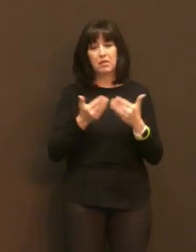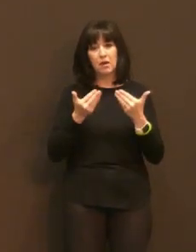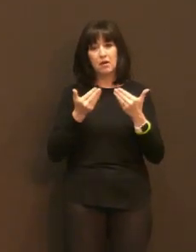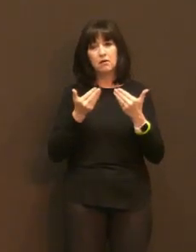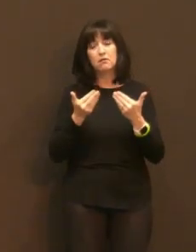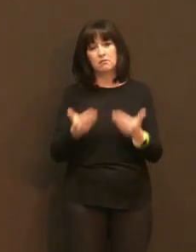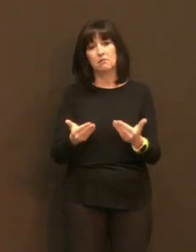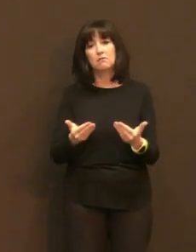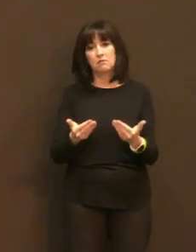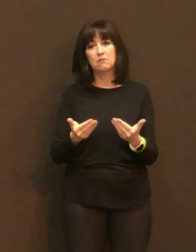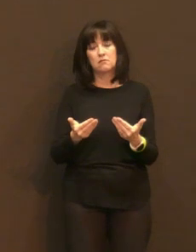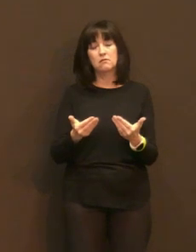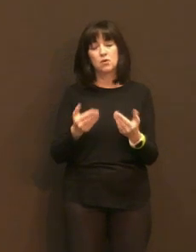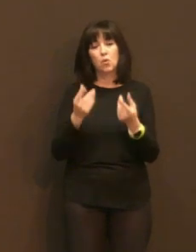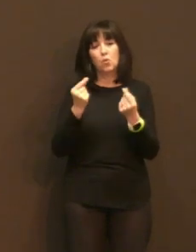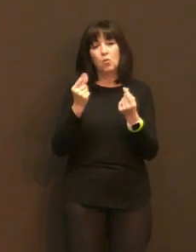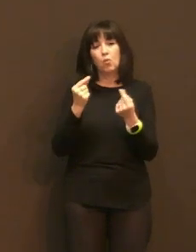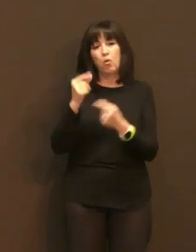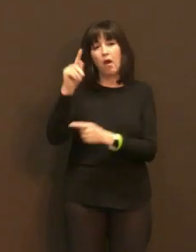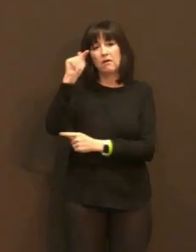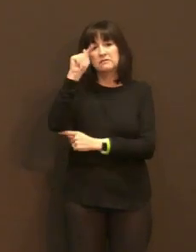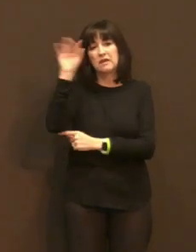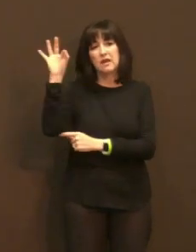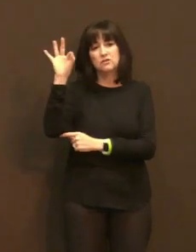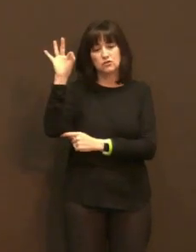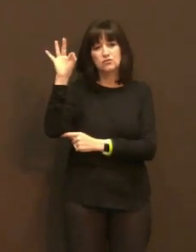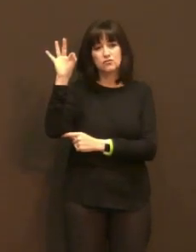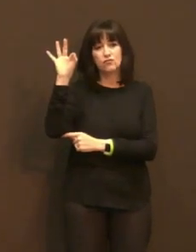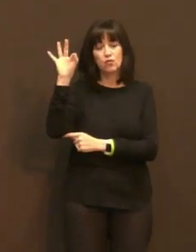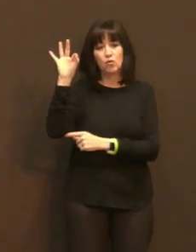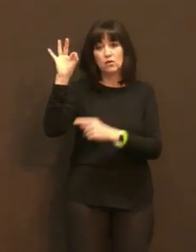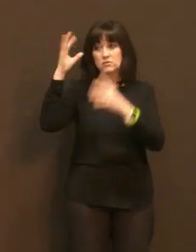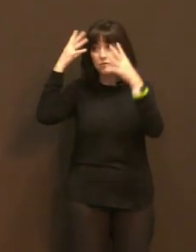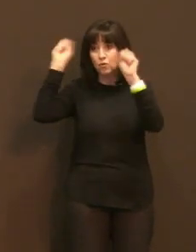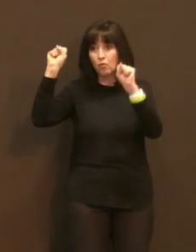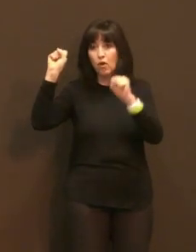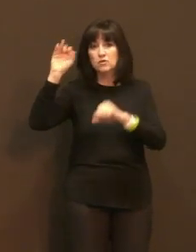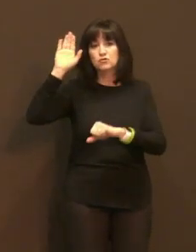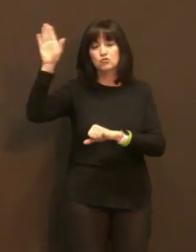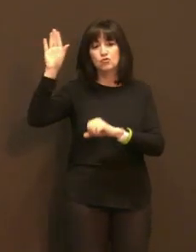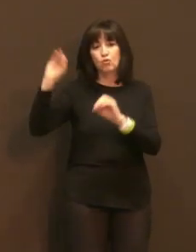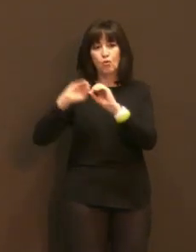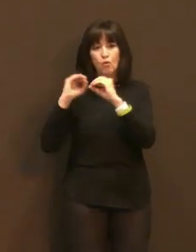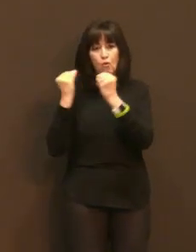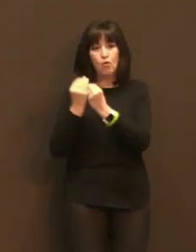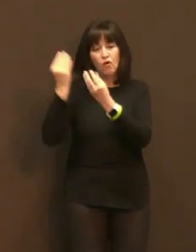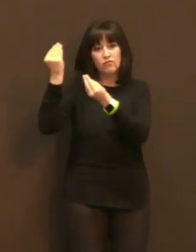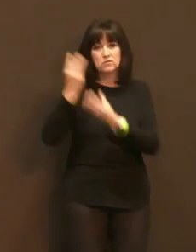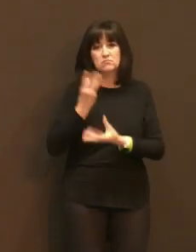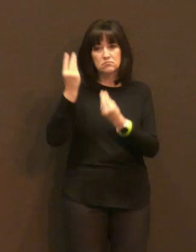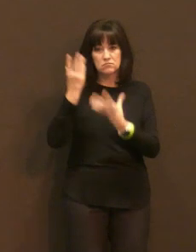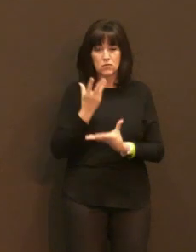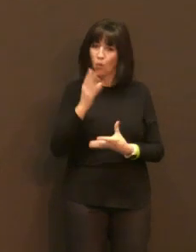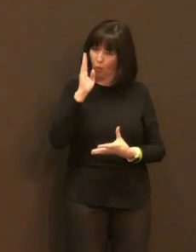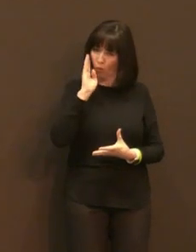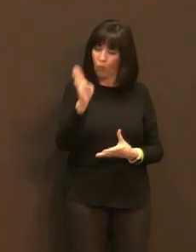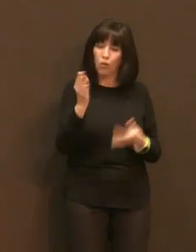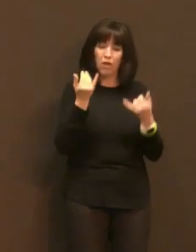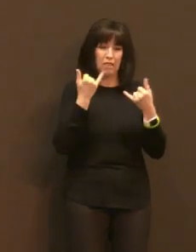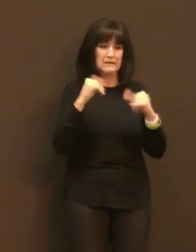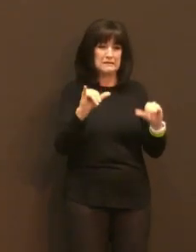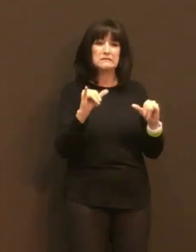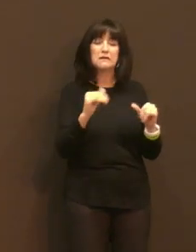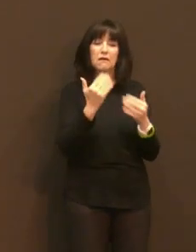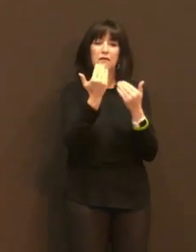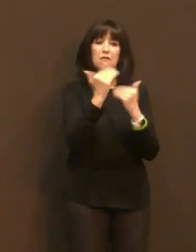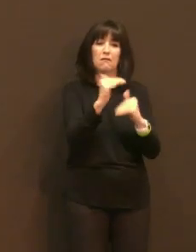they will include continuing restrictions on our daily activity and the way business